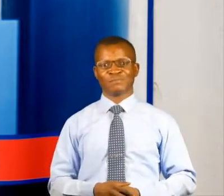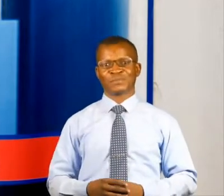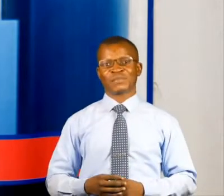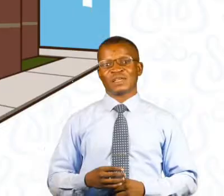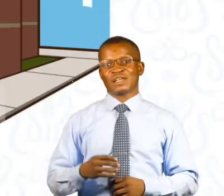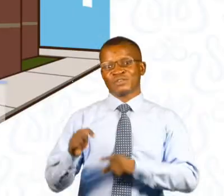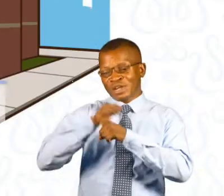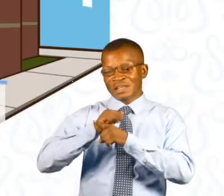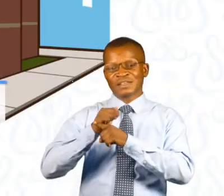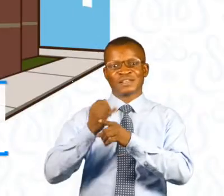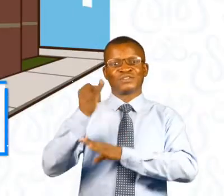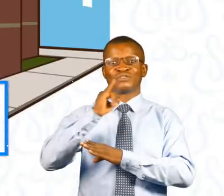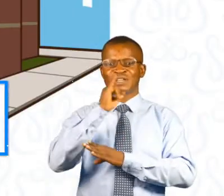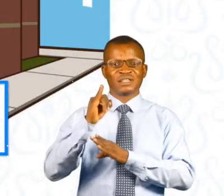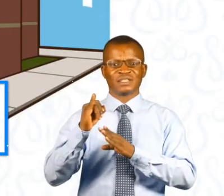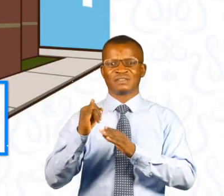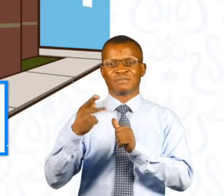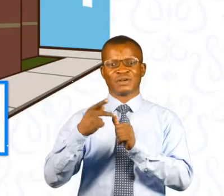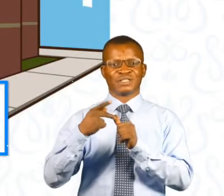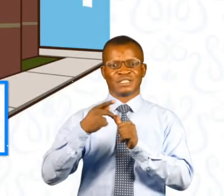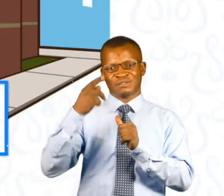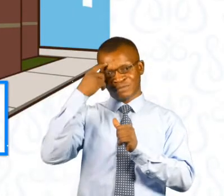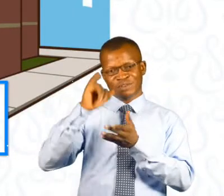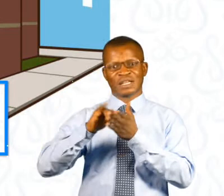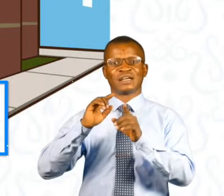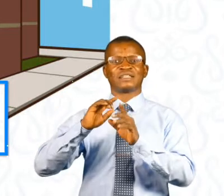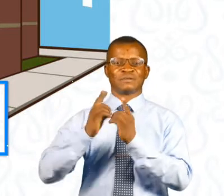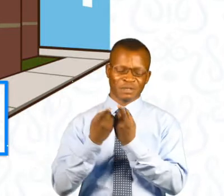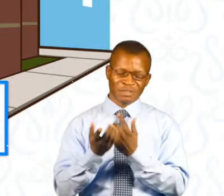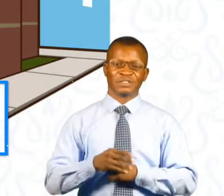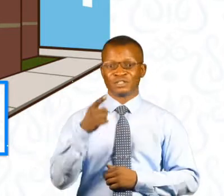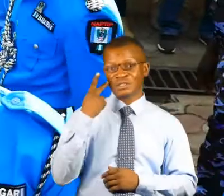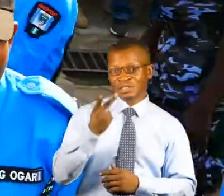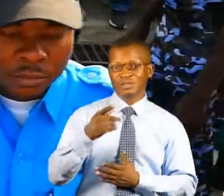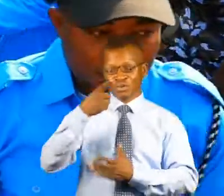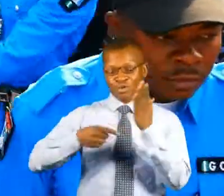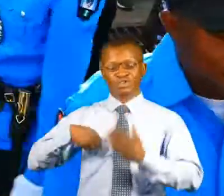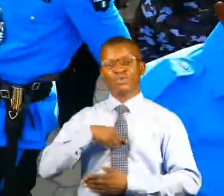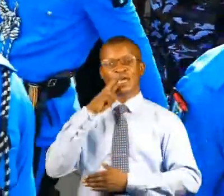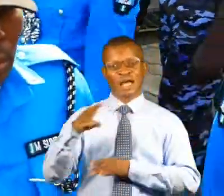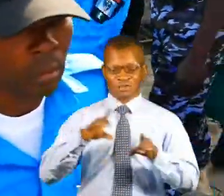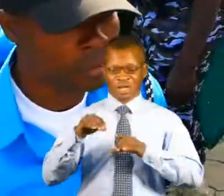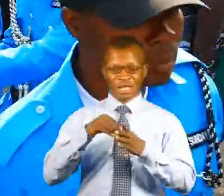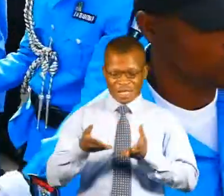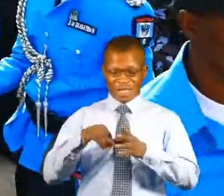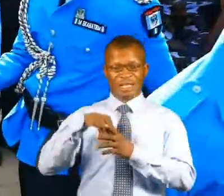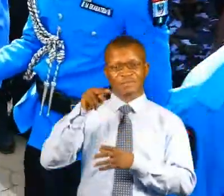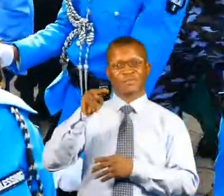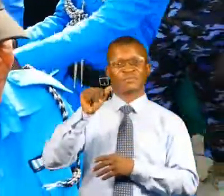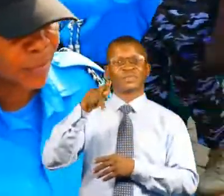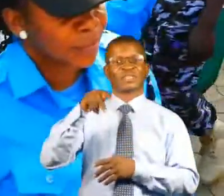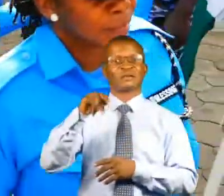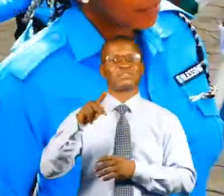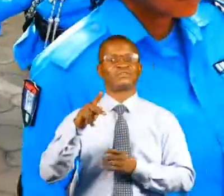us, for us. Building a training institute is the ultimate goal for the department. You see, what we are doing